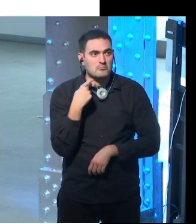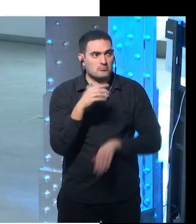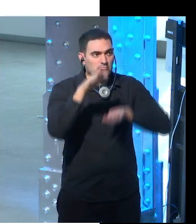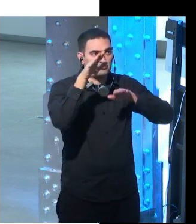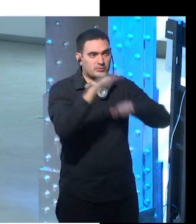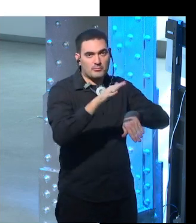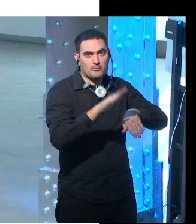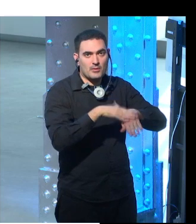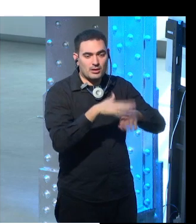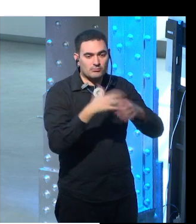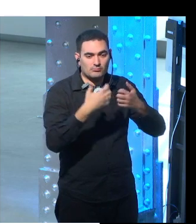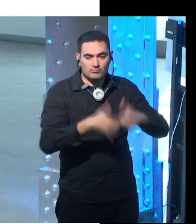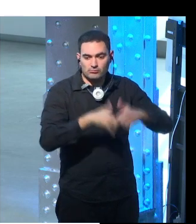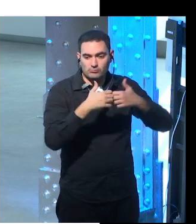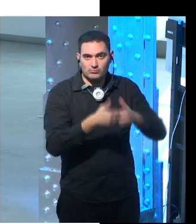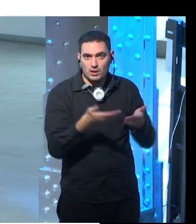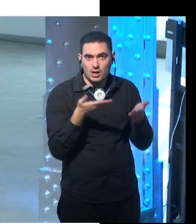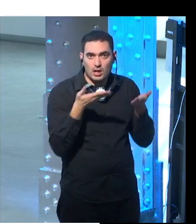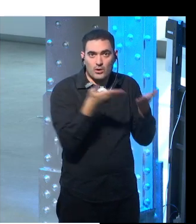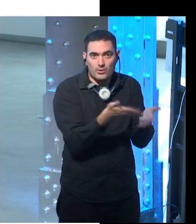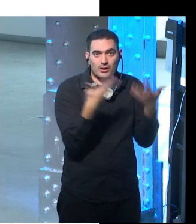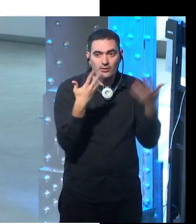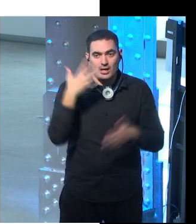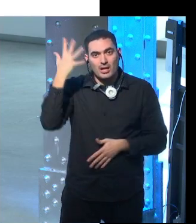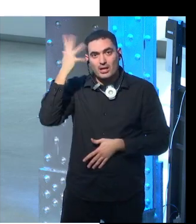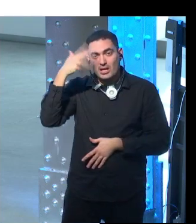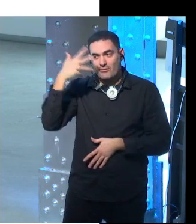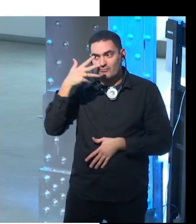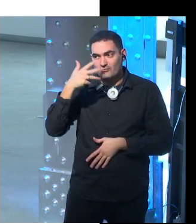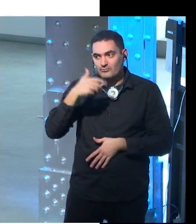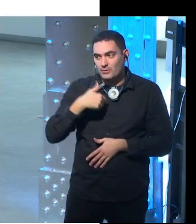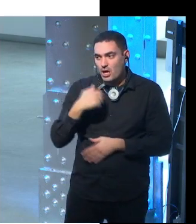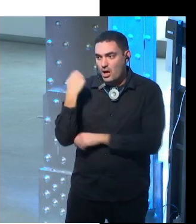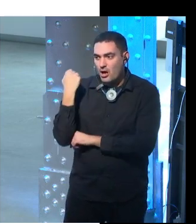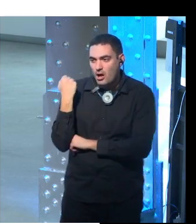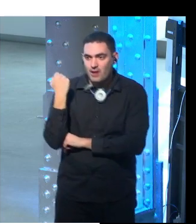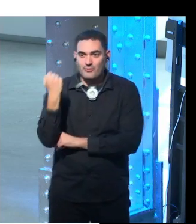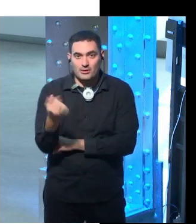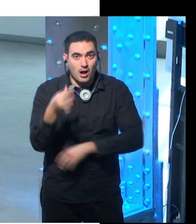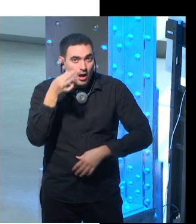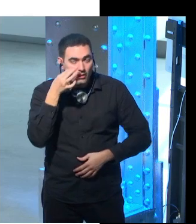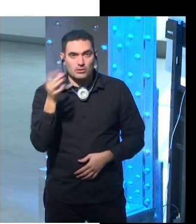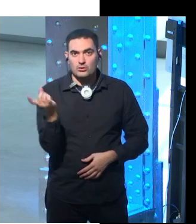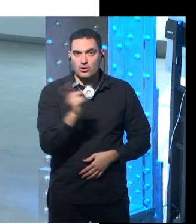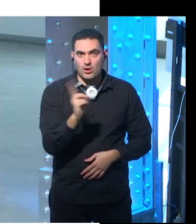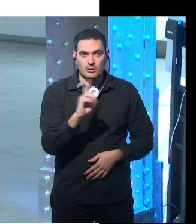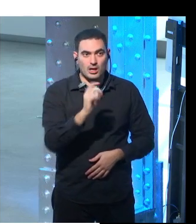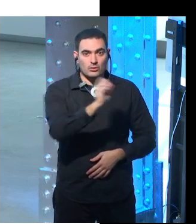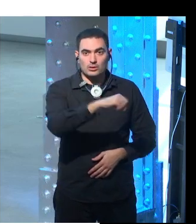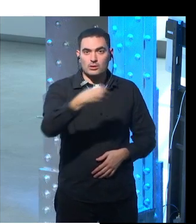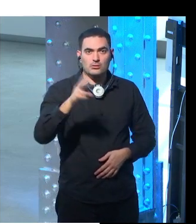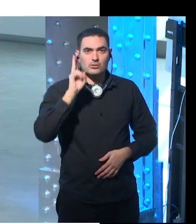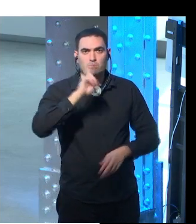Donald Trump. What I am suggesting is that the exit polls clearly show that 85% of Americans thought that Donald